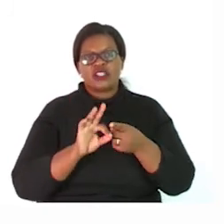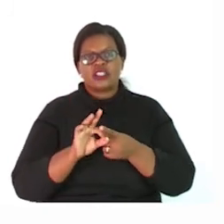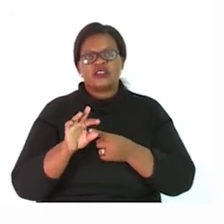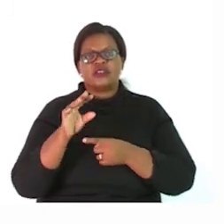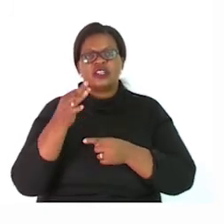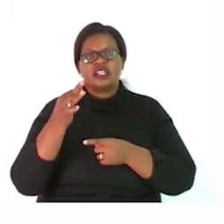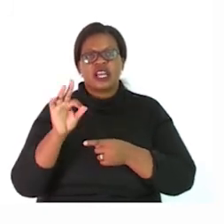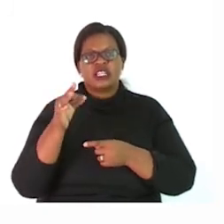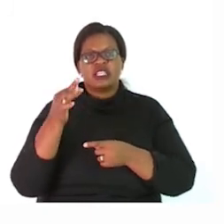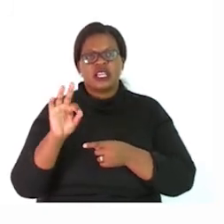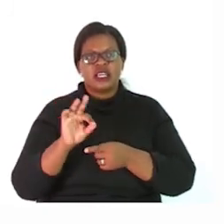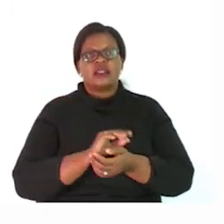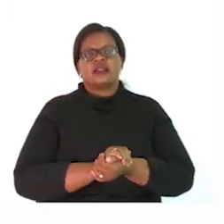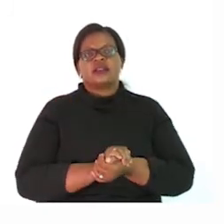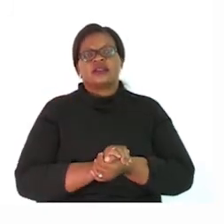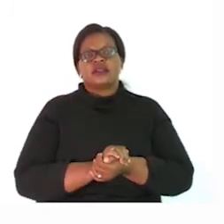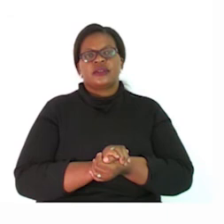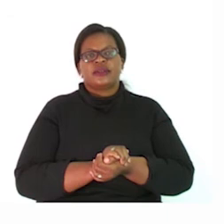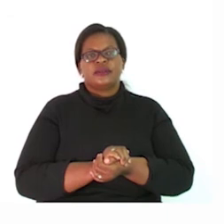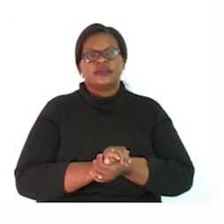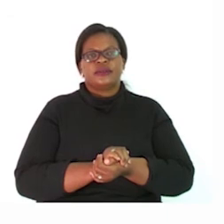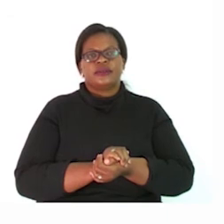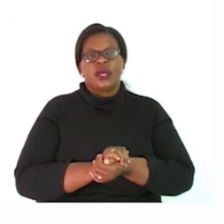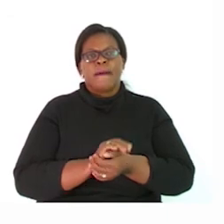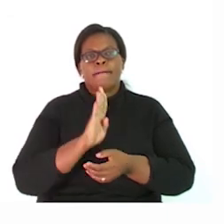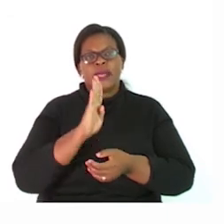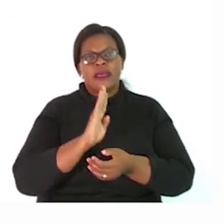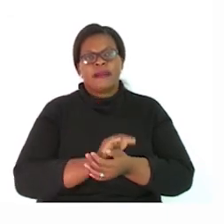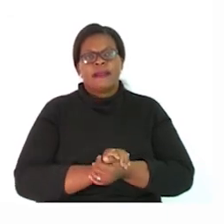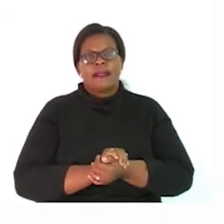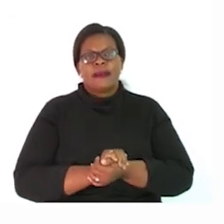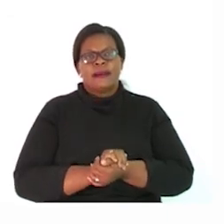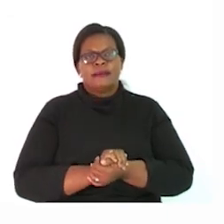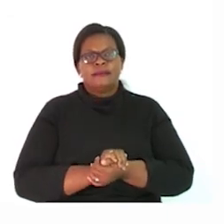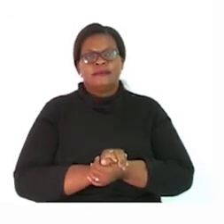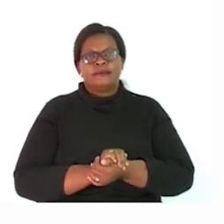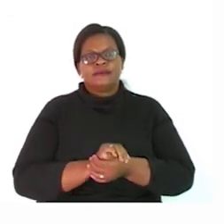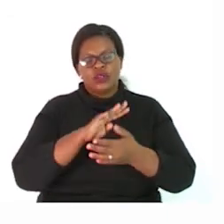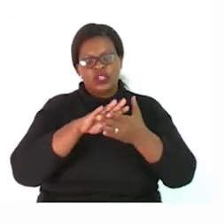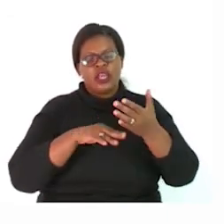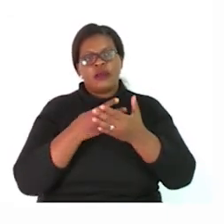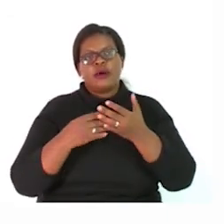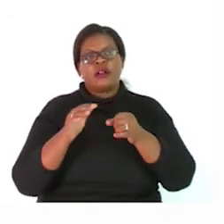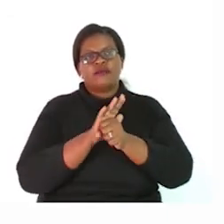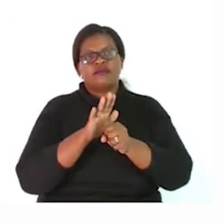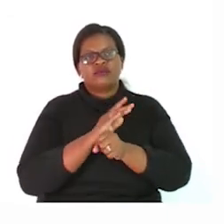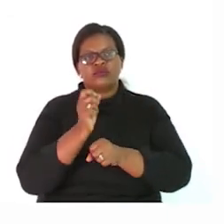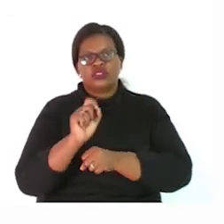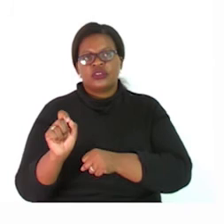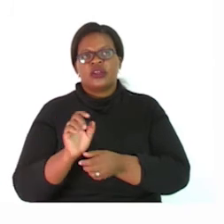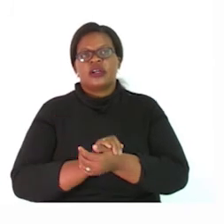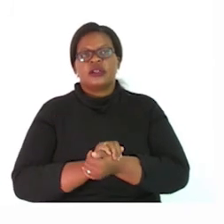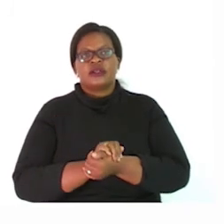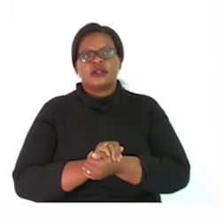of 99. B, Complete the tables.